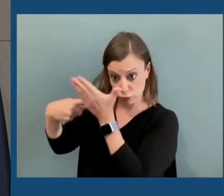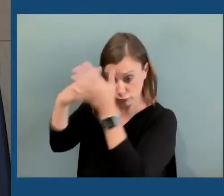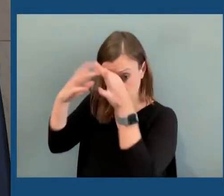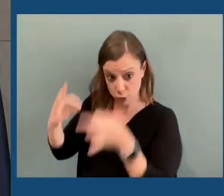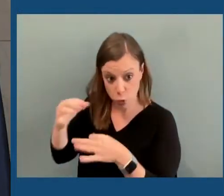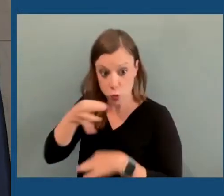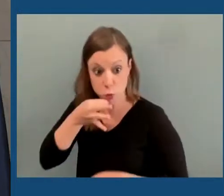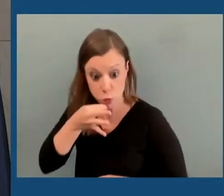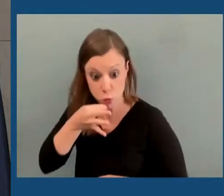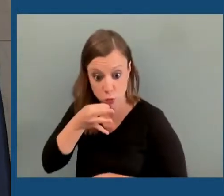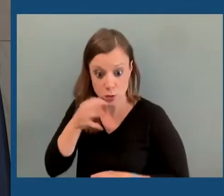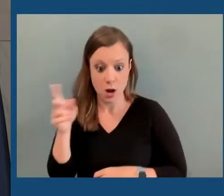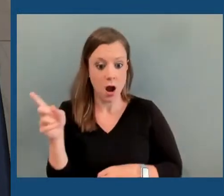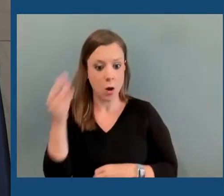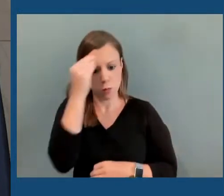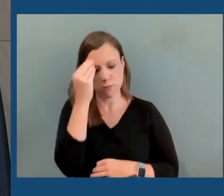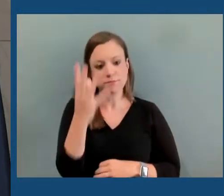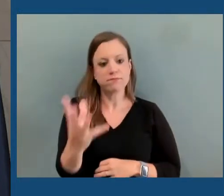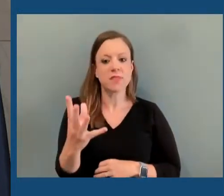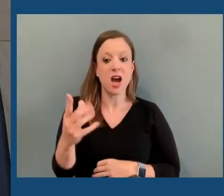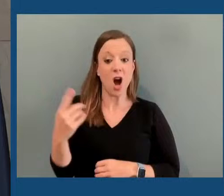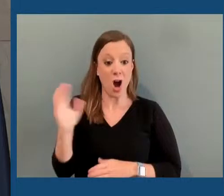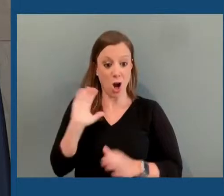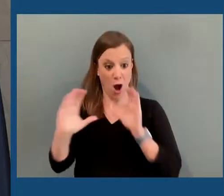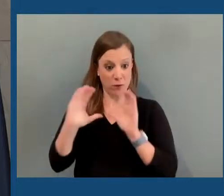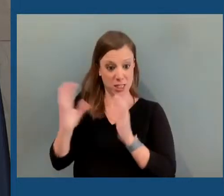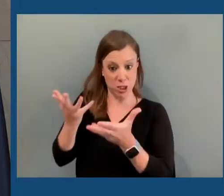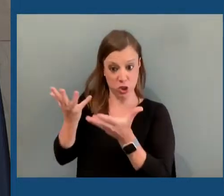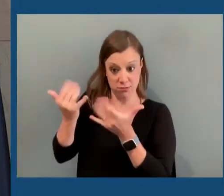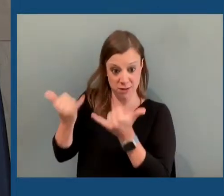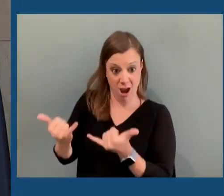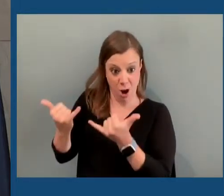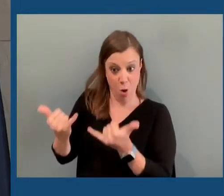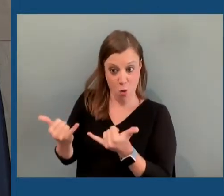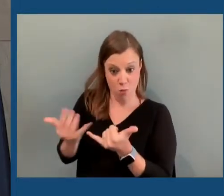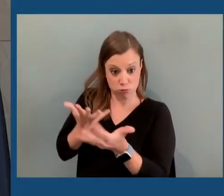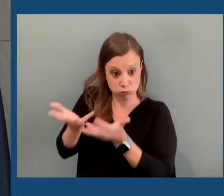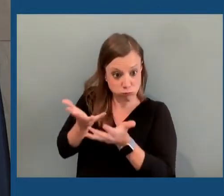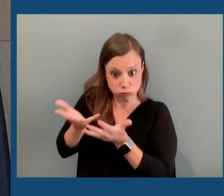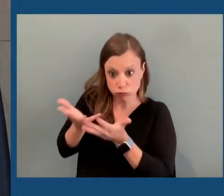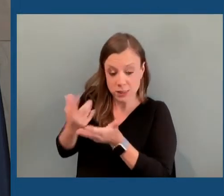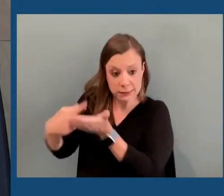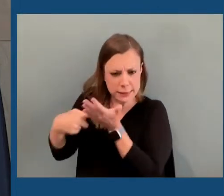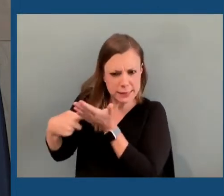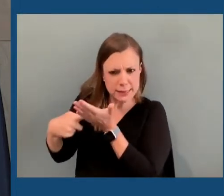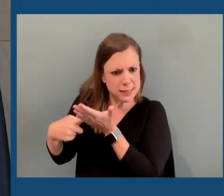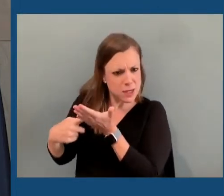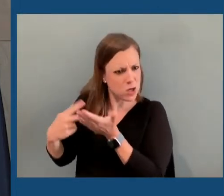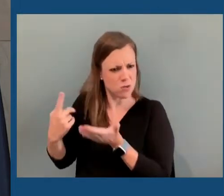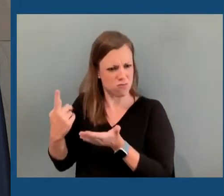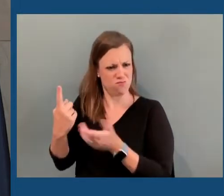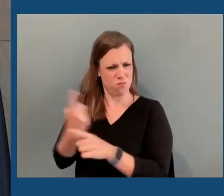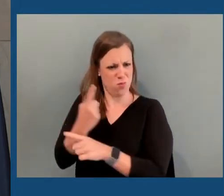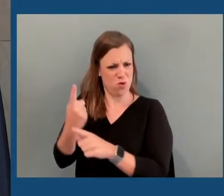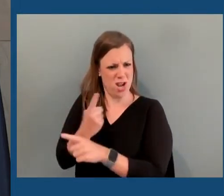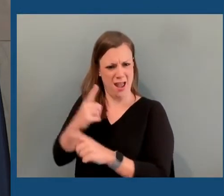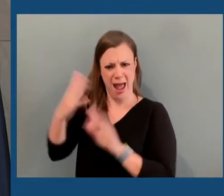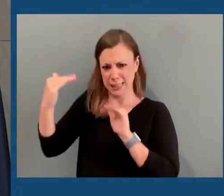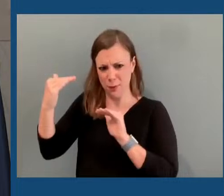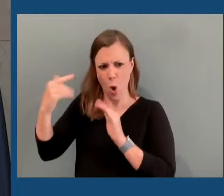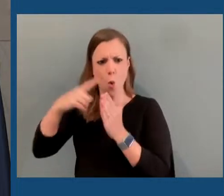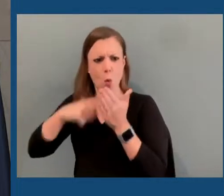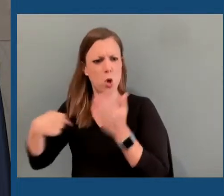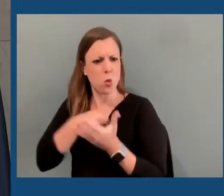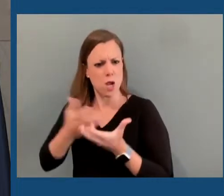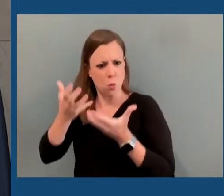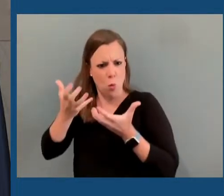The conversations would start now to talk about what are there our reasonable expectations? What are we trying to accomplish here?